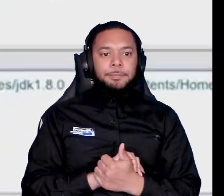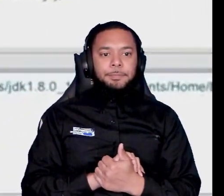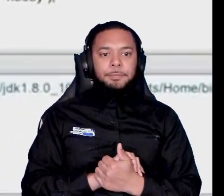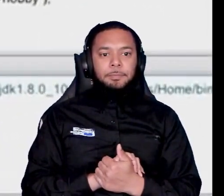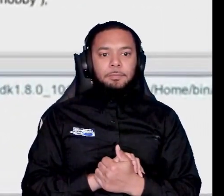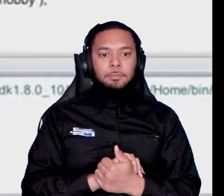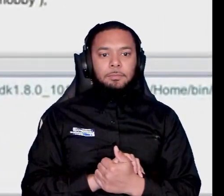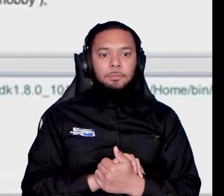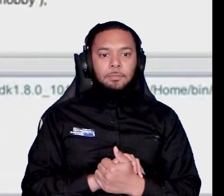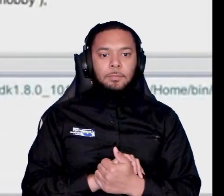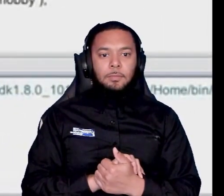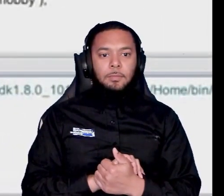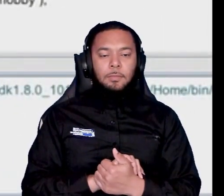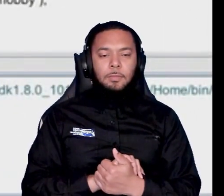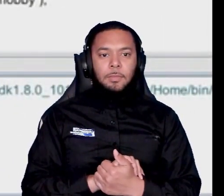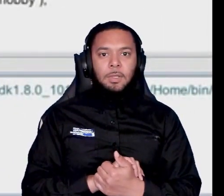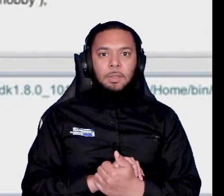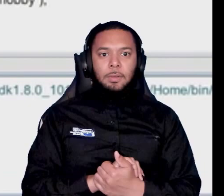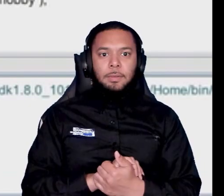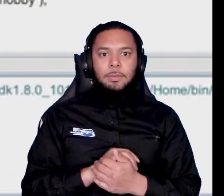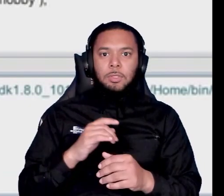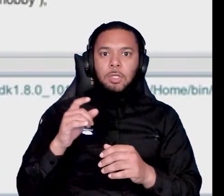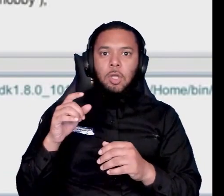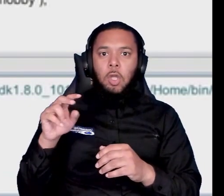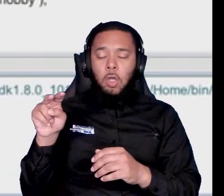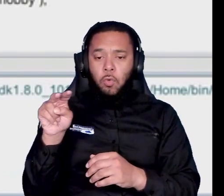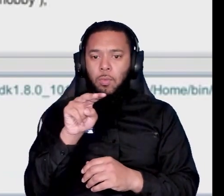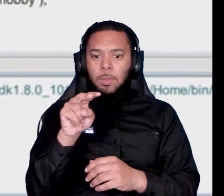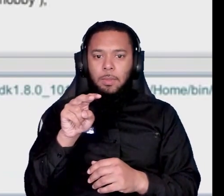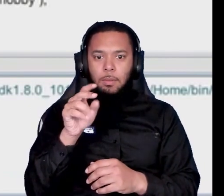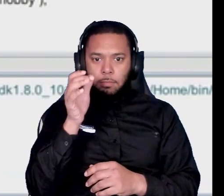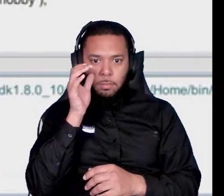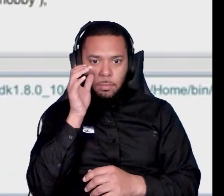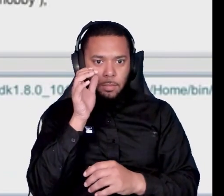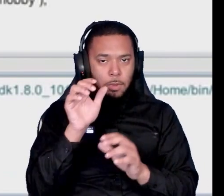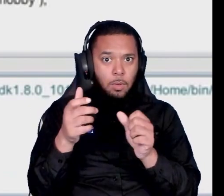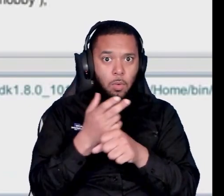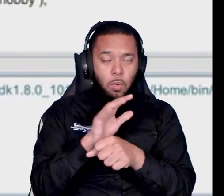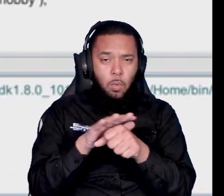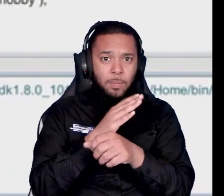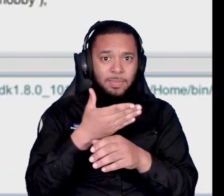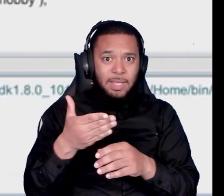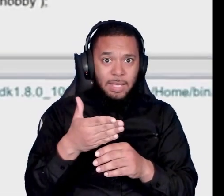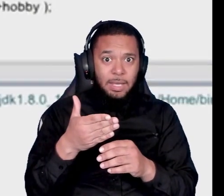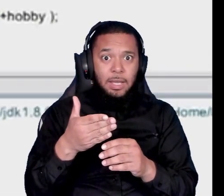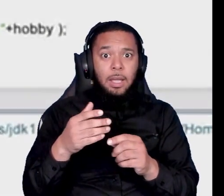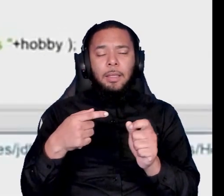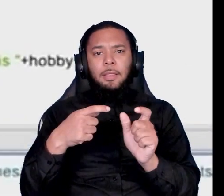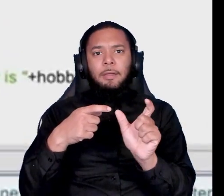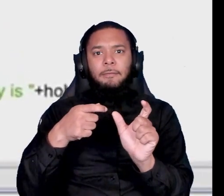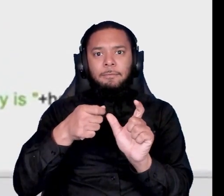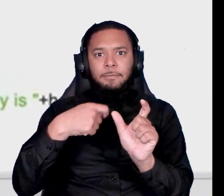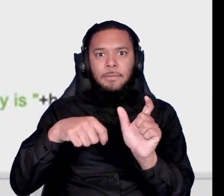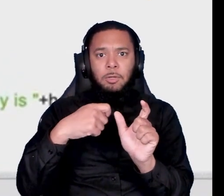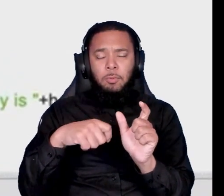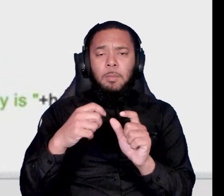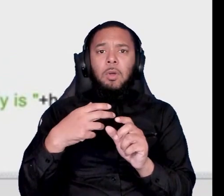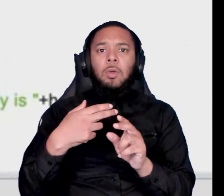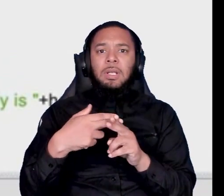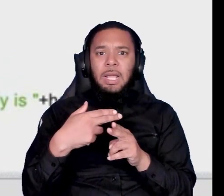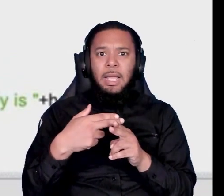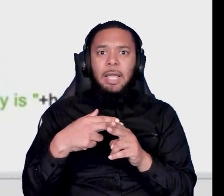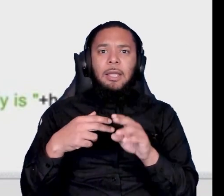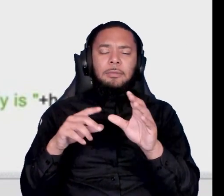in the variable called name. The advantage to using next is kind of cool. So if